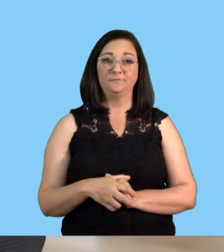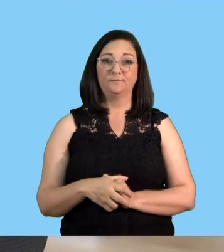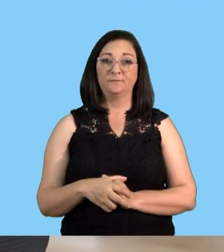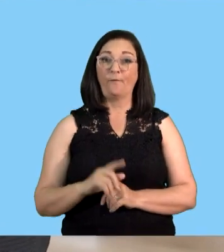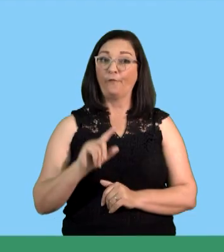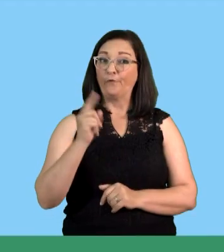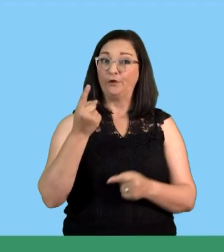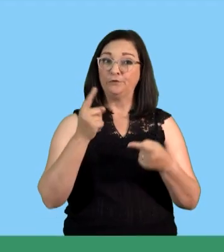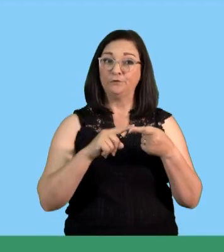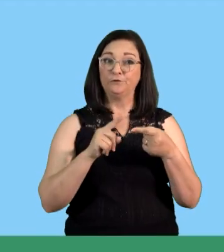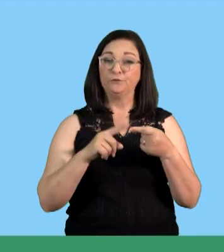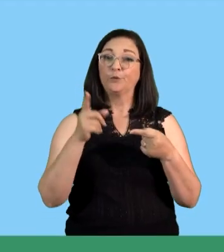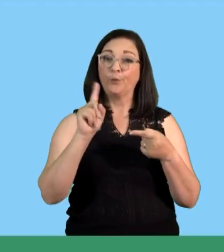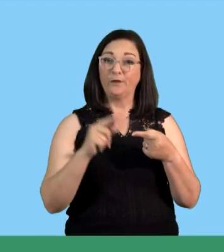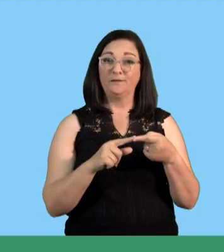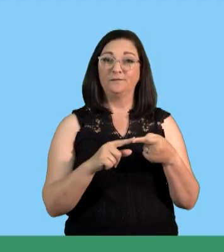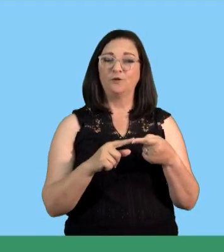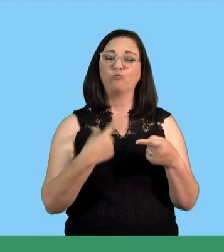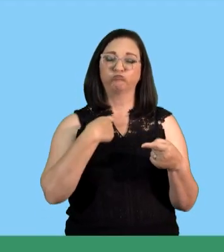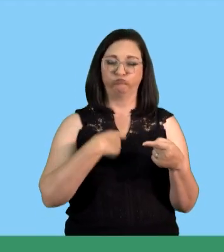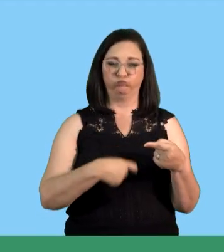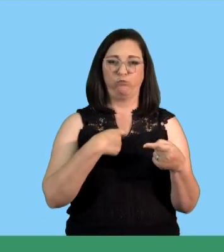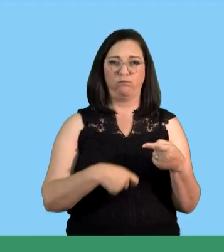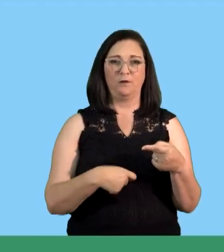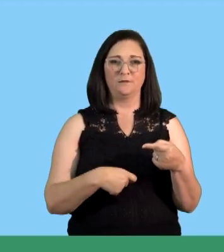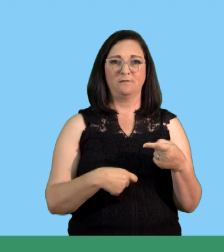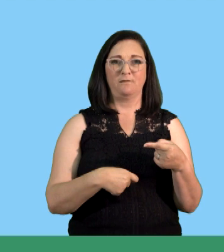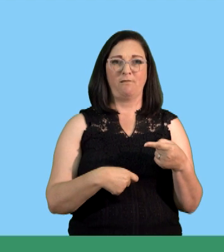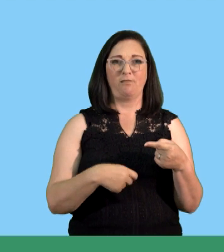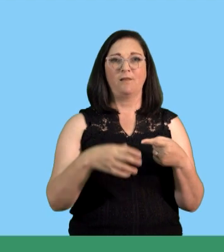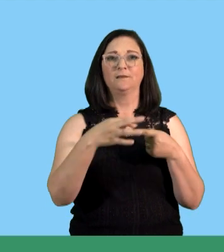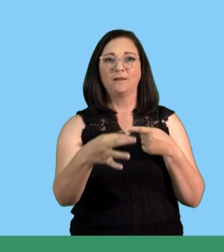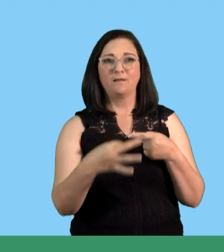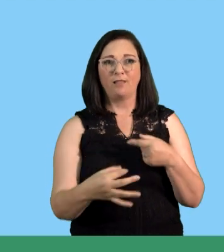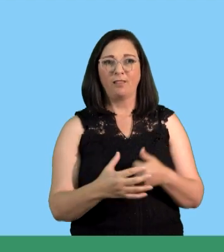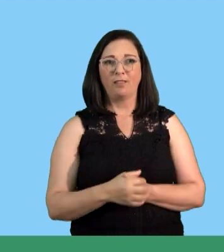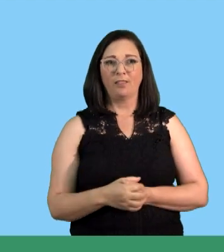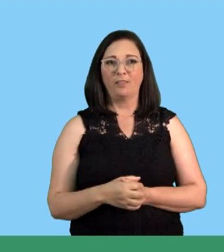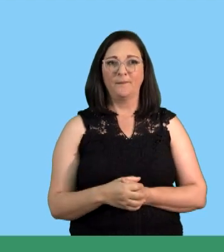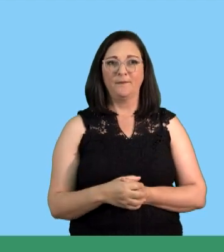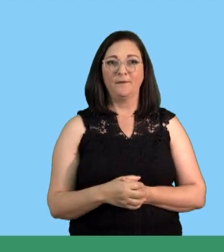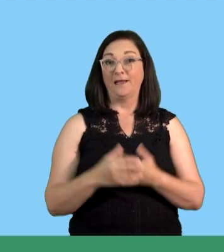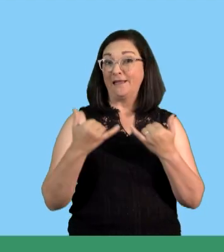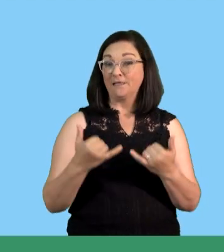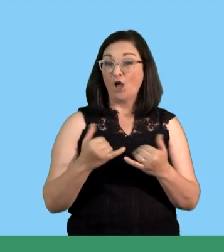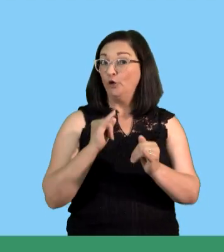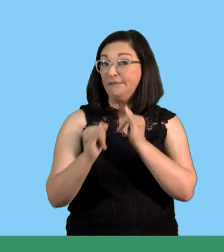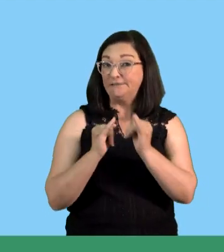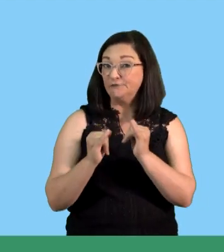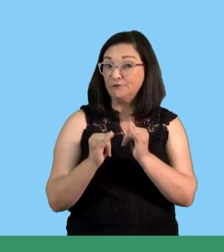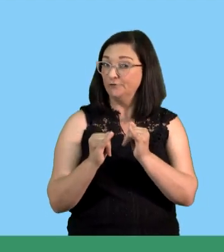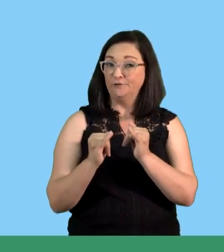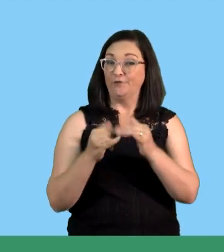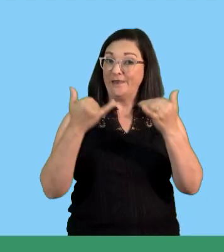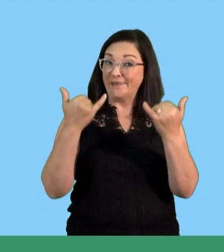the contract? The first thing, we're looking at the personal details of the employee. Please watch this. You are no longer now an